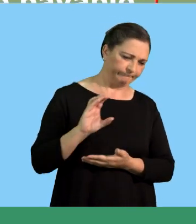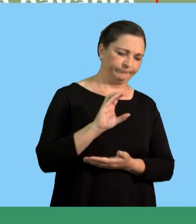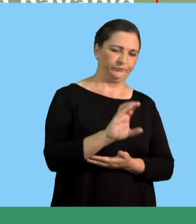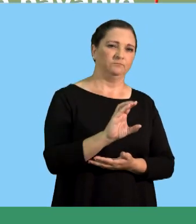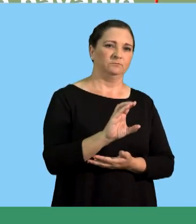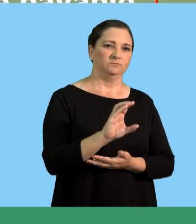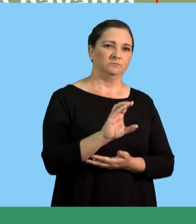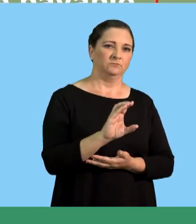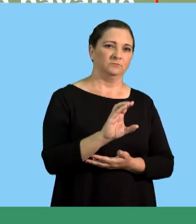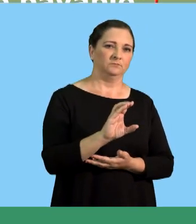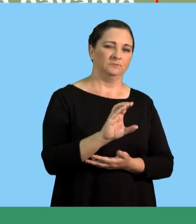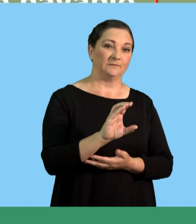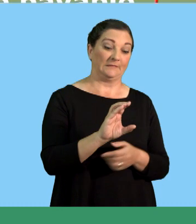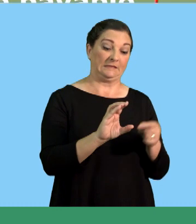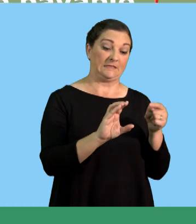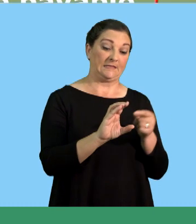this